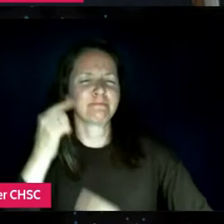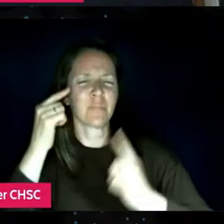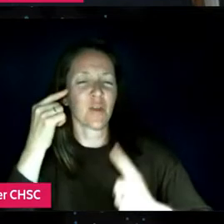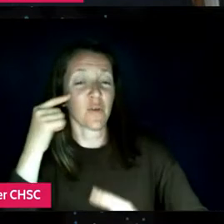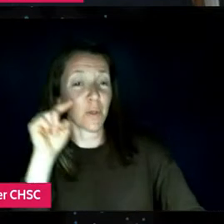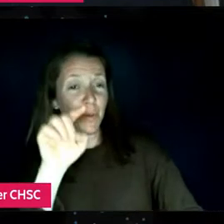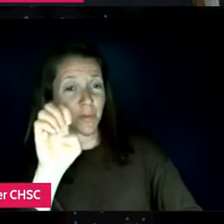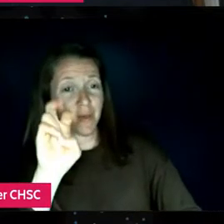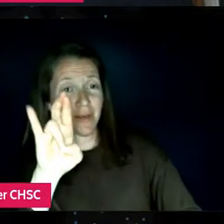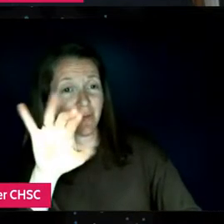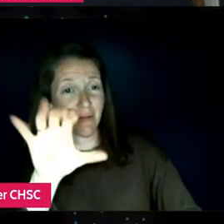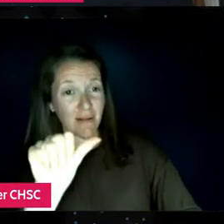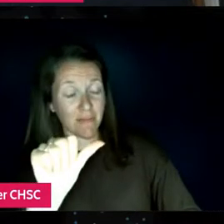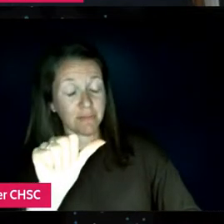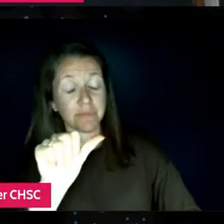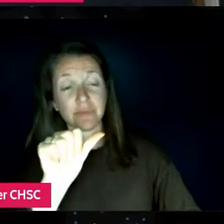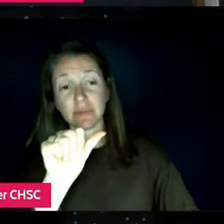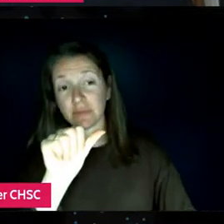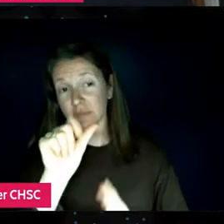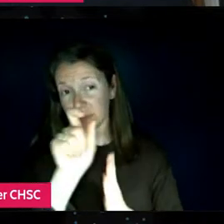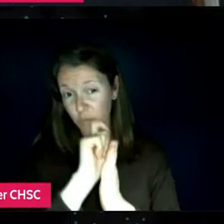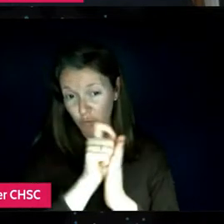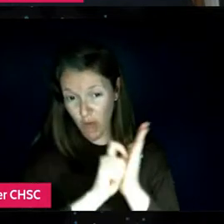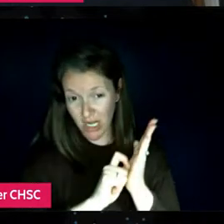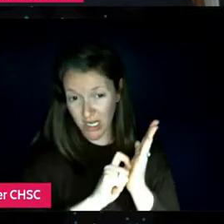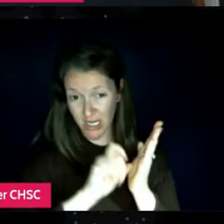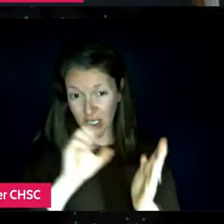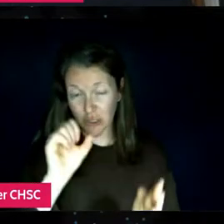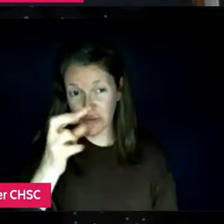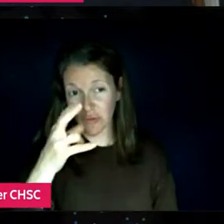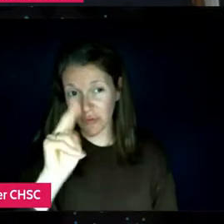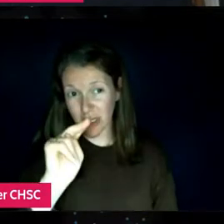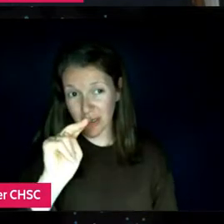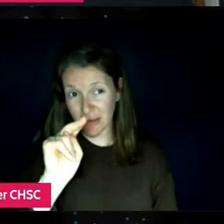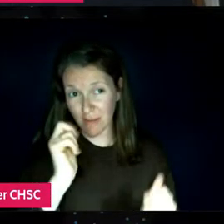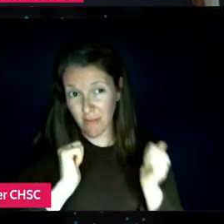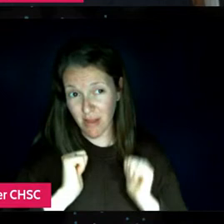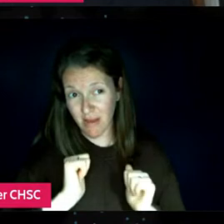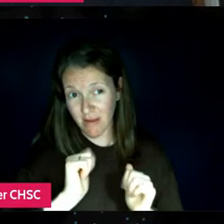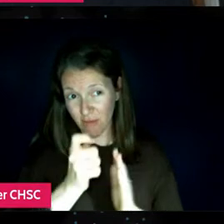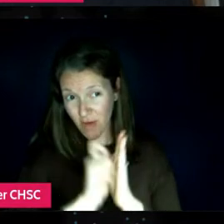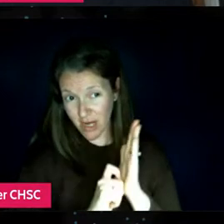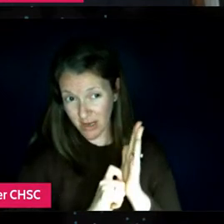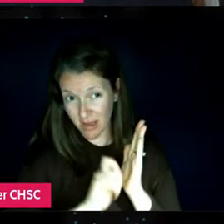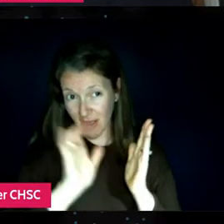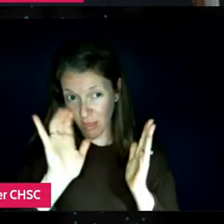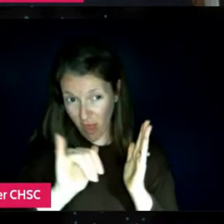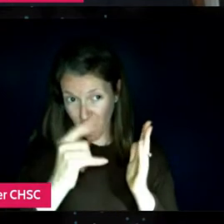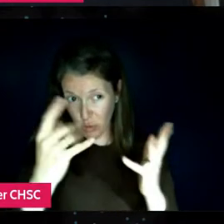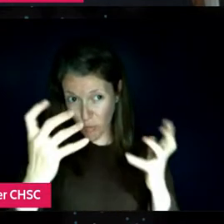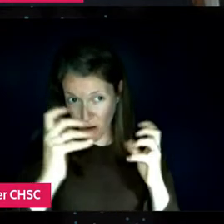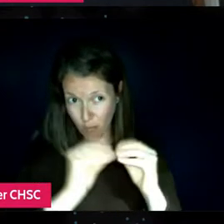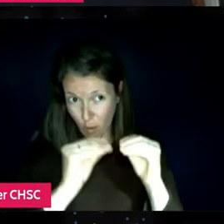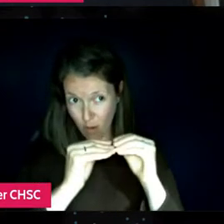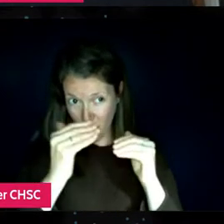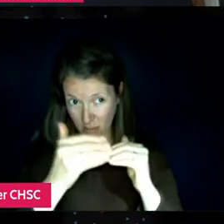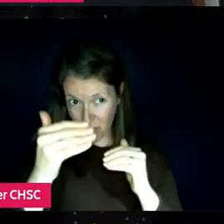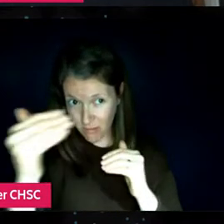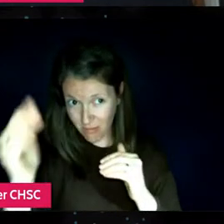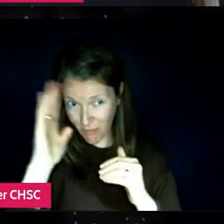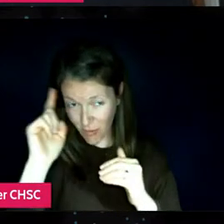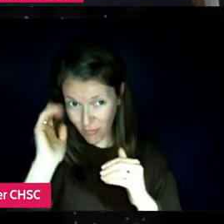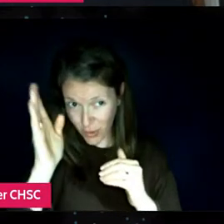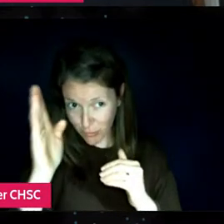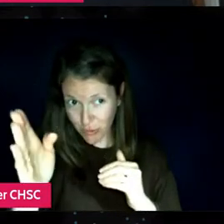Erica, was writing, screenplay writing, the thing that you saw yourself moving towards for the